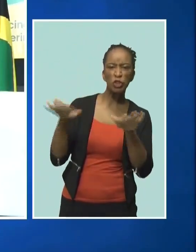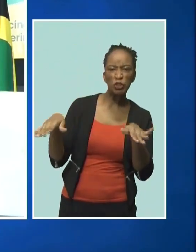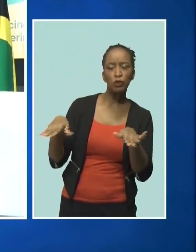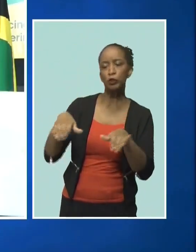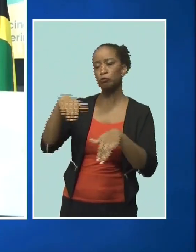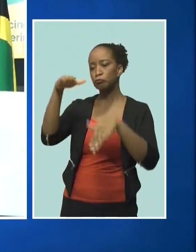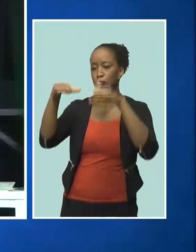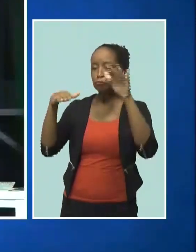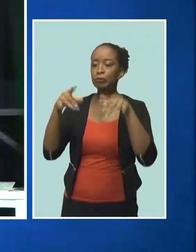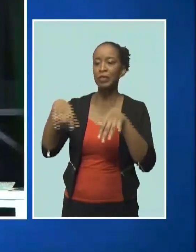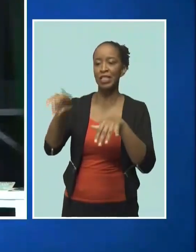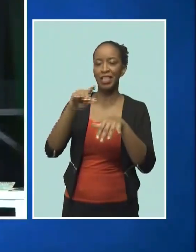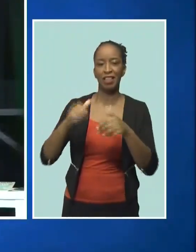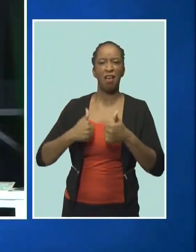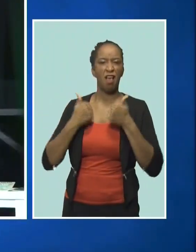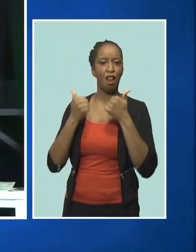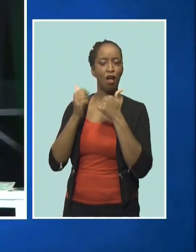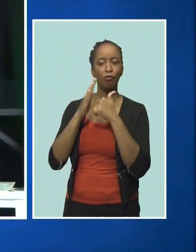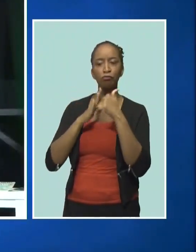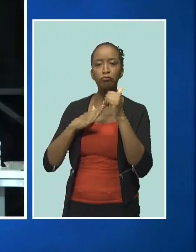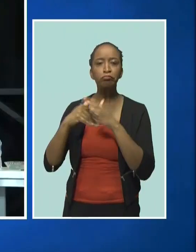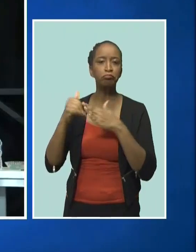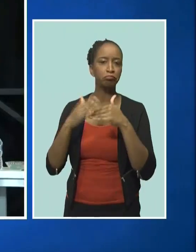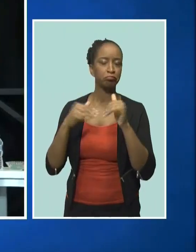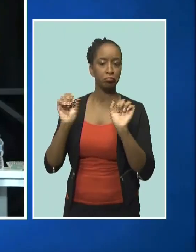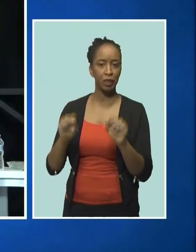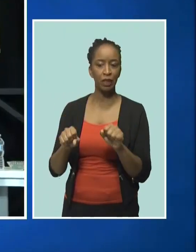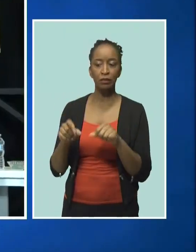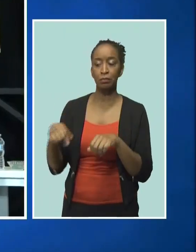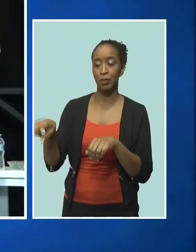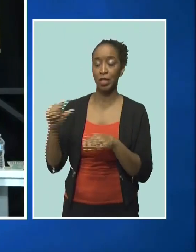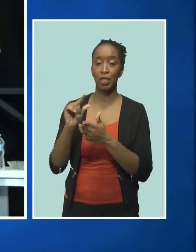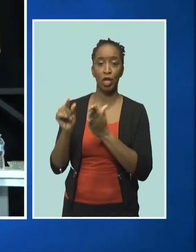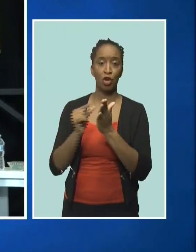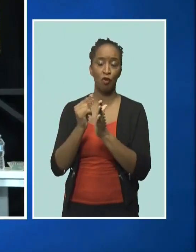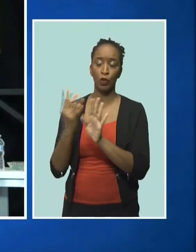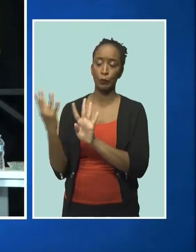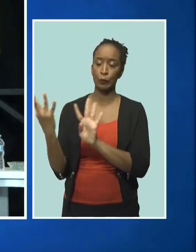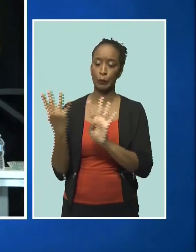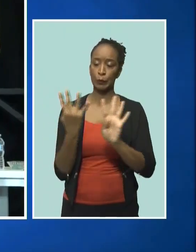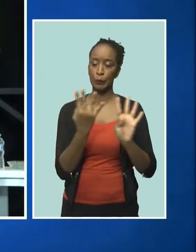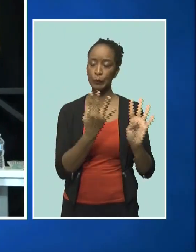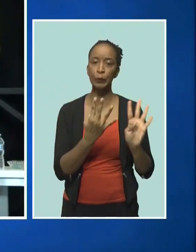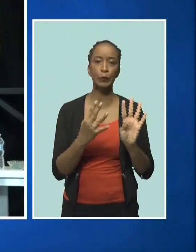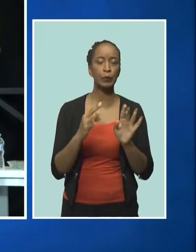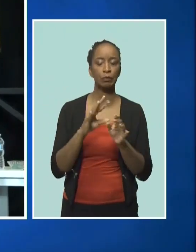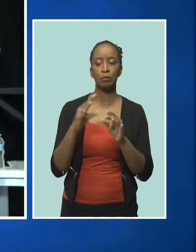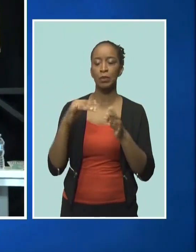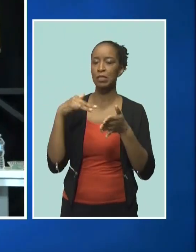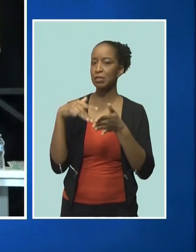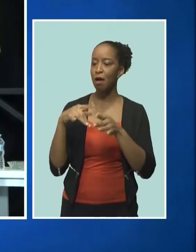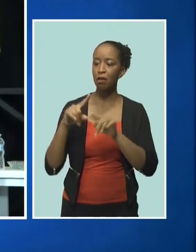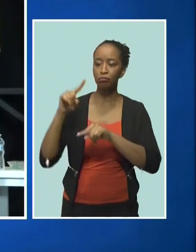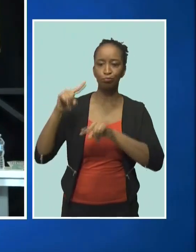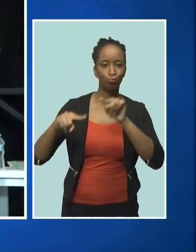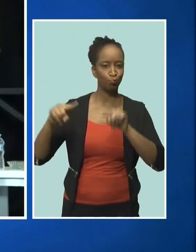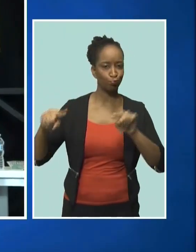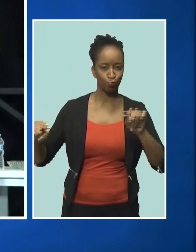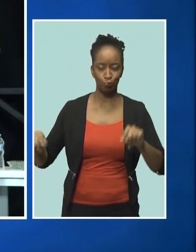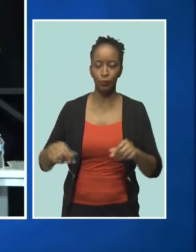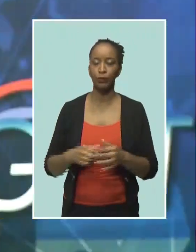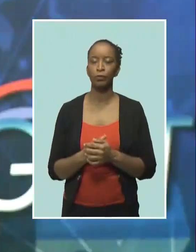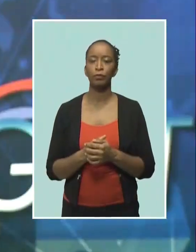947 graduates crossed the stage in their various divisions. Rachel Agard,